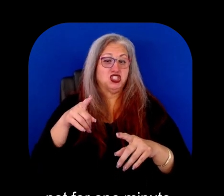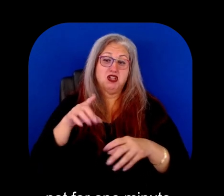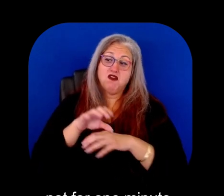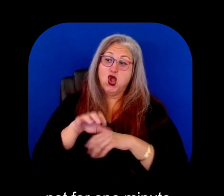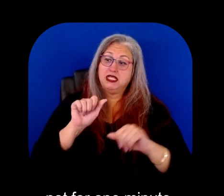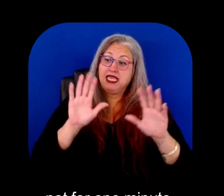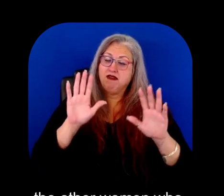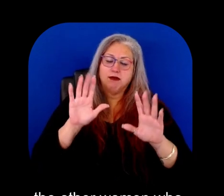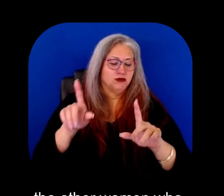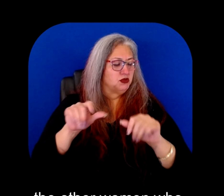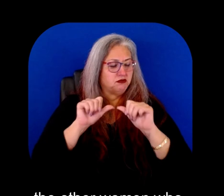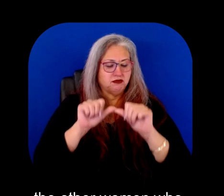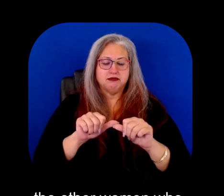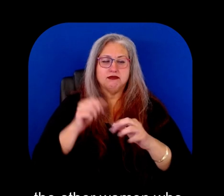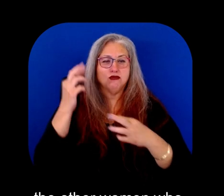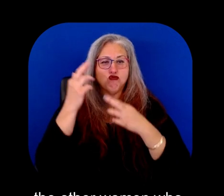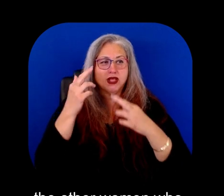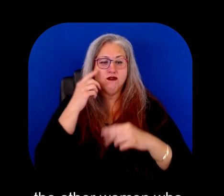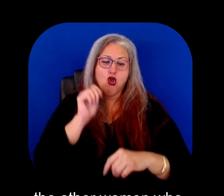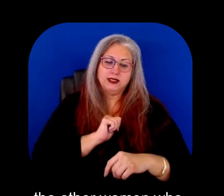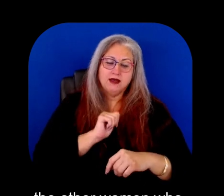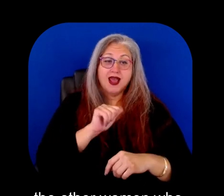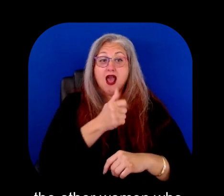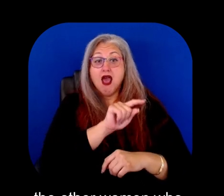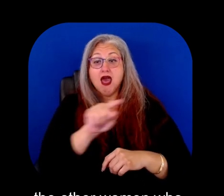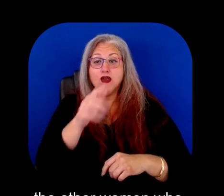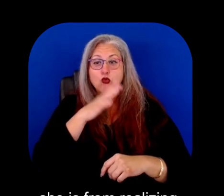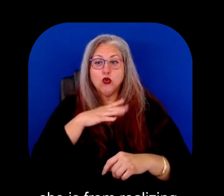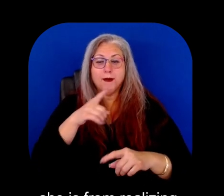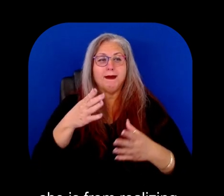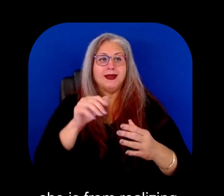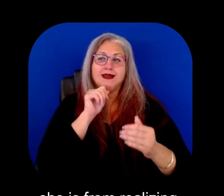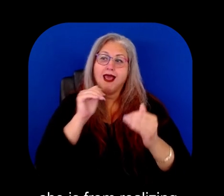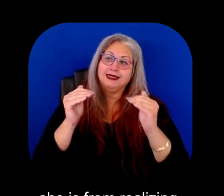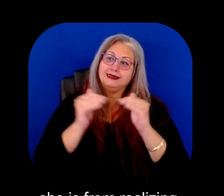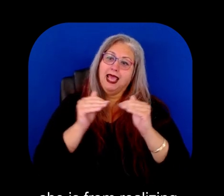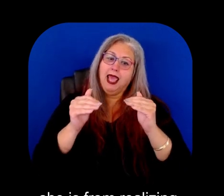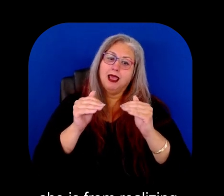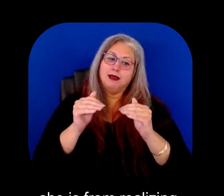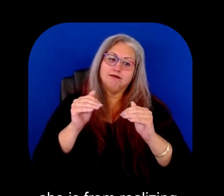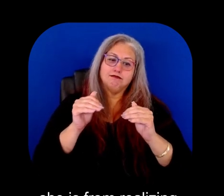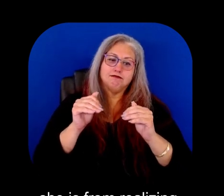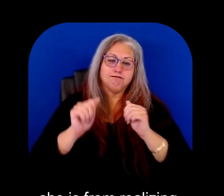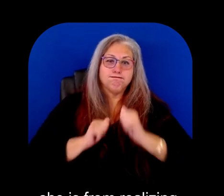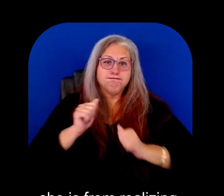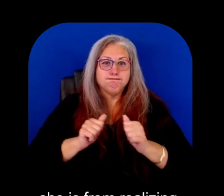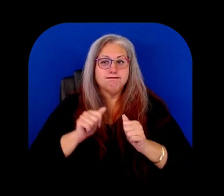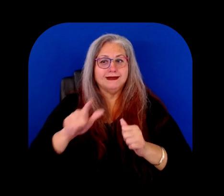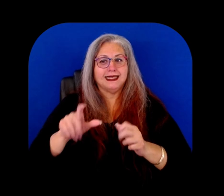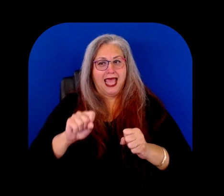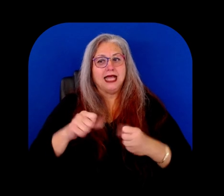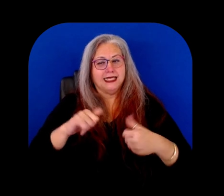her or the other women who are as determined as she is from realizing their dreams.